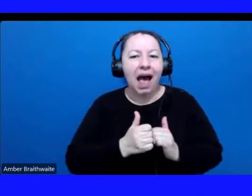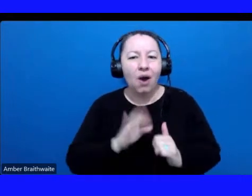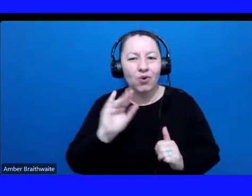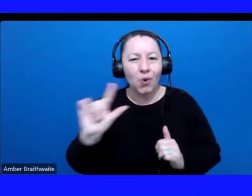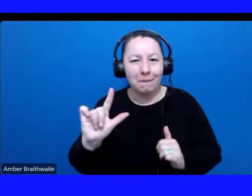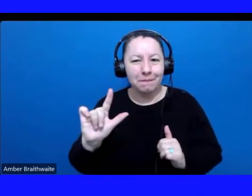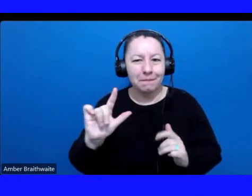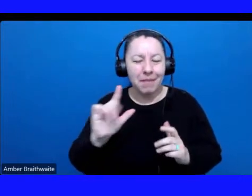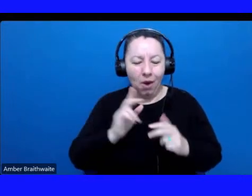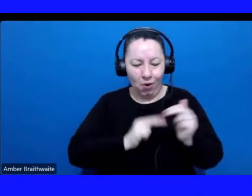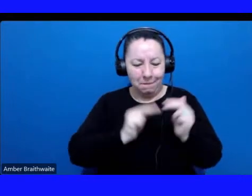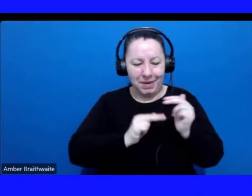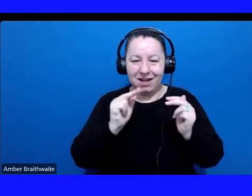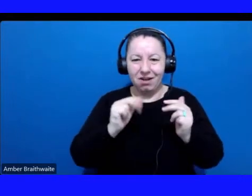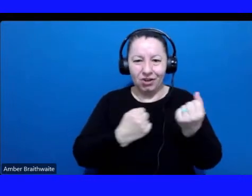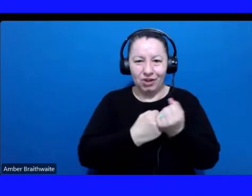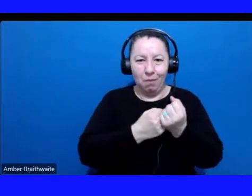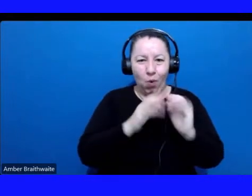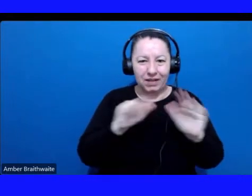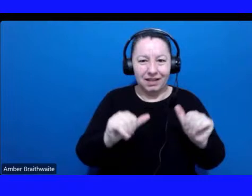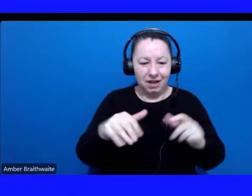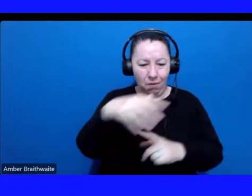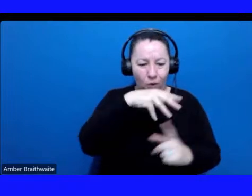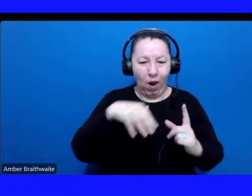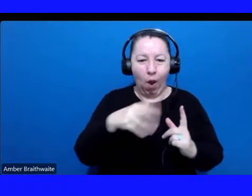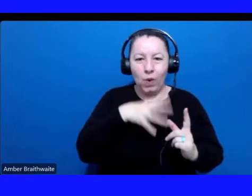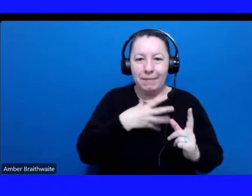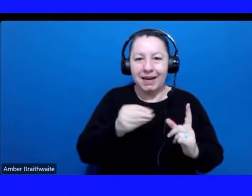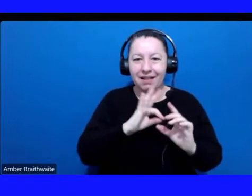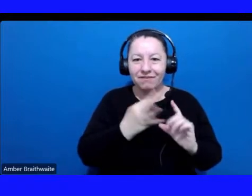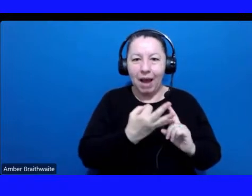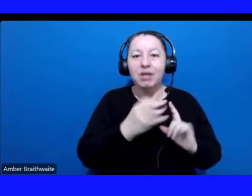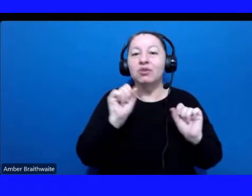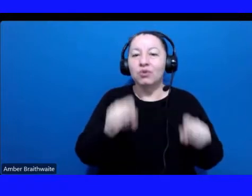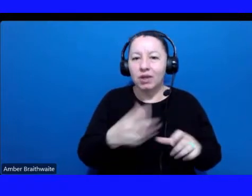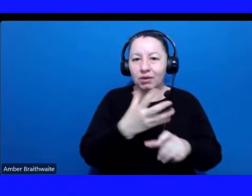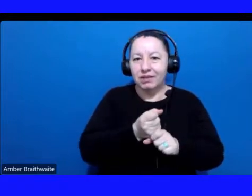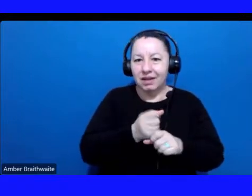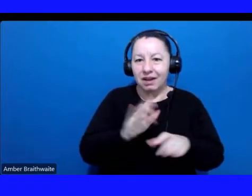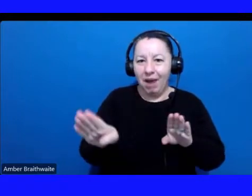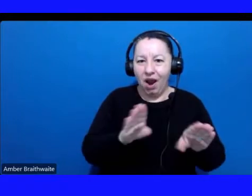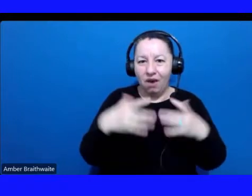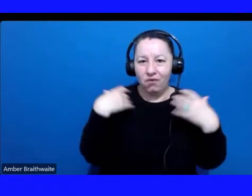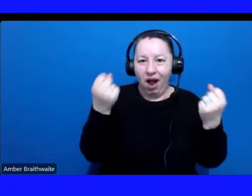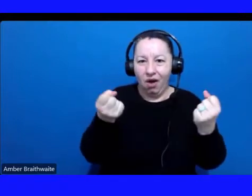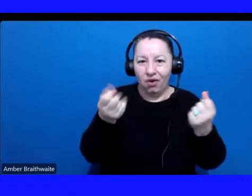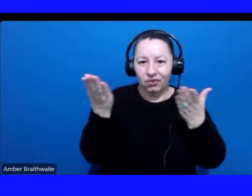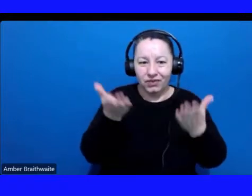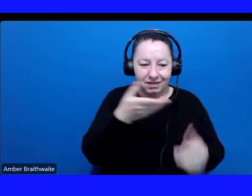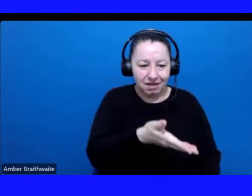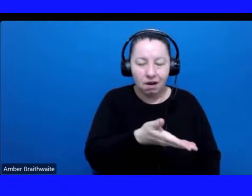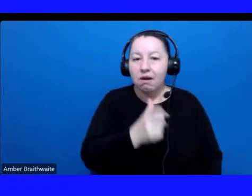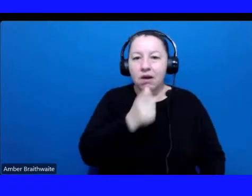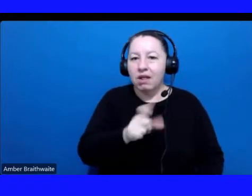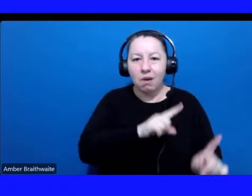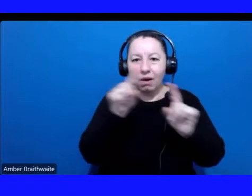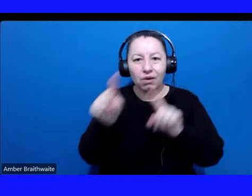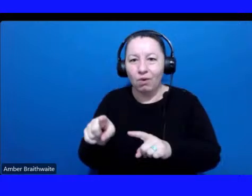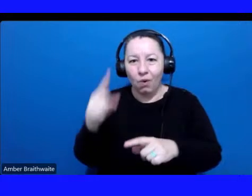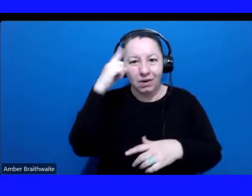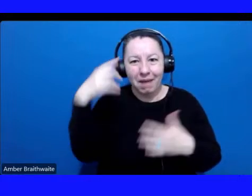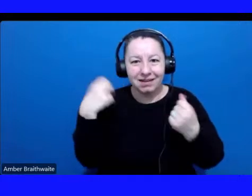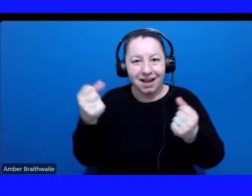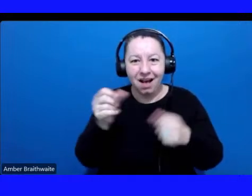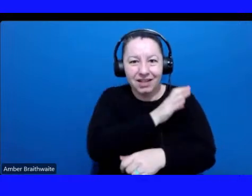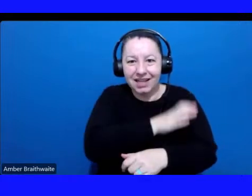the dyadic model, the two-generation model. And in the interest of time, Dr. Calamia, any questions